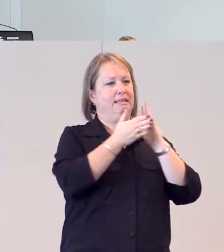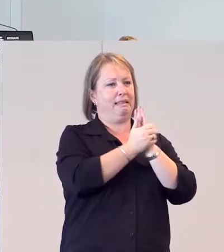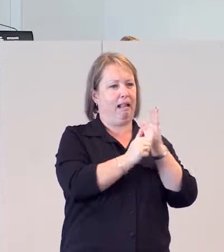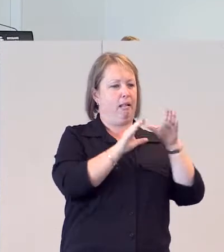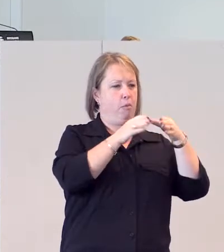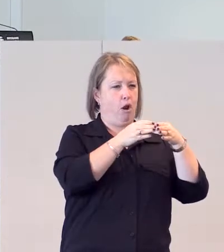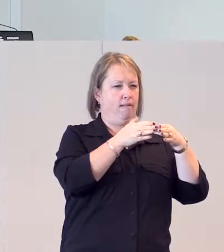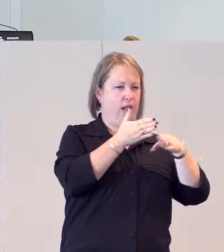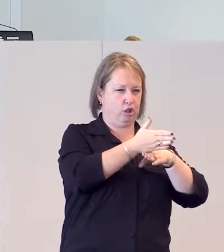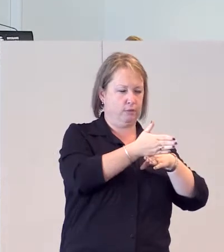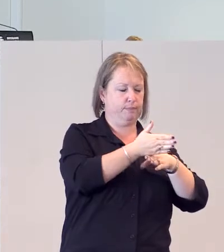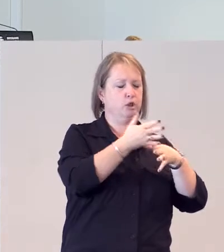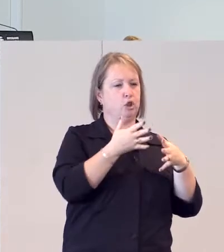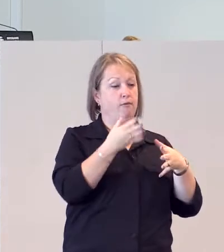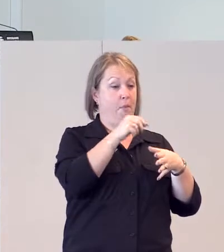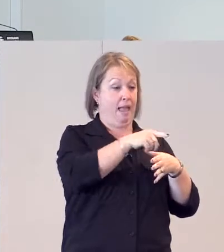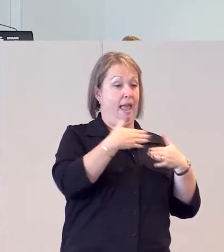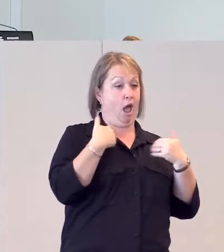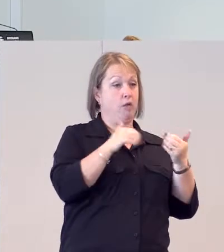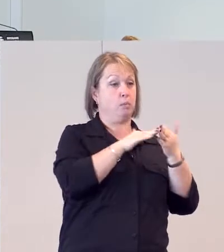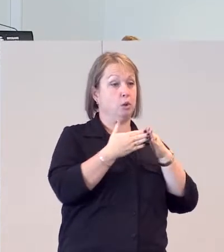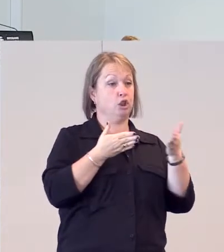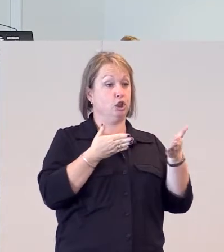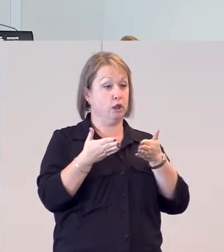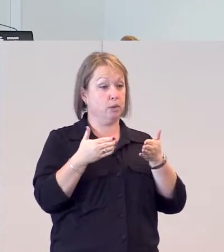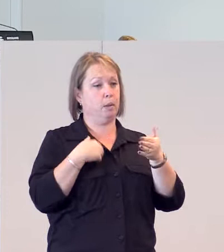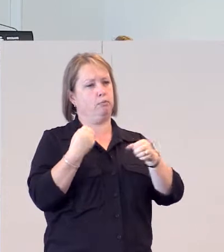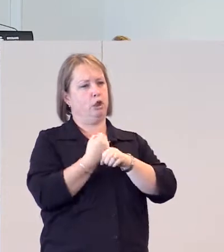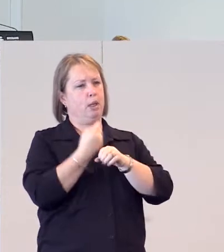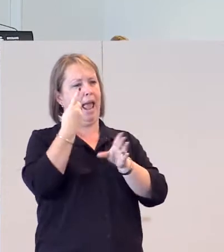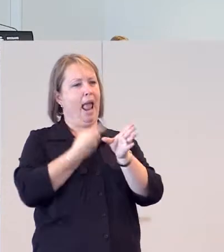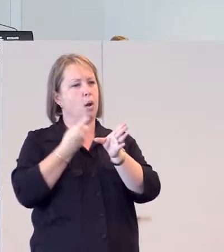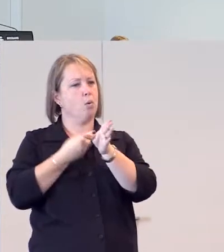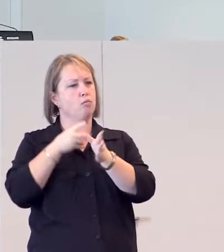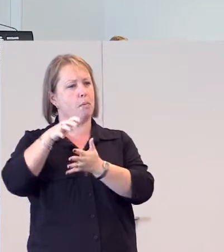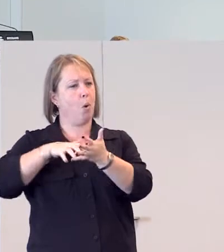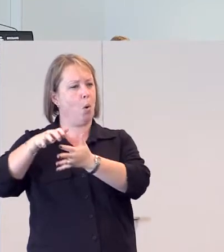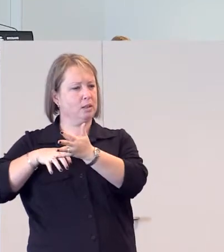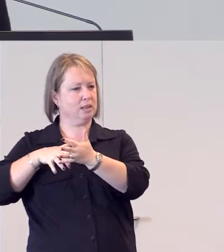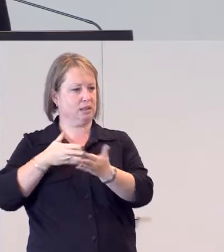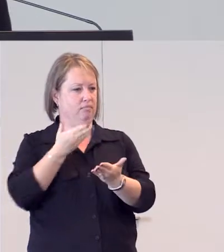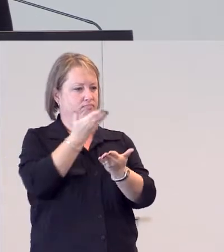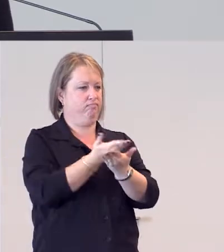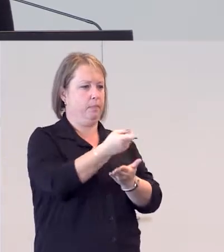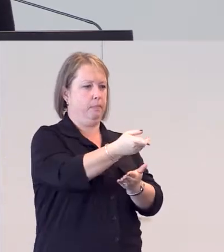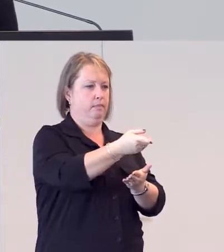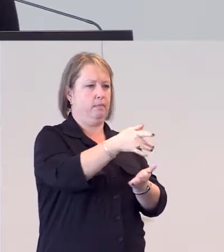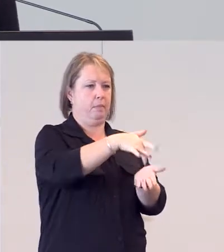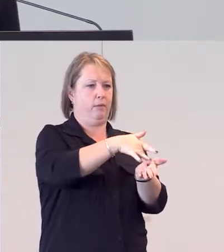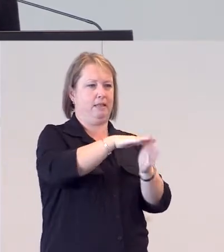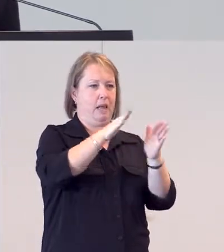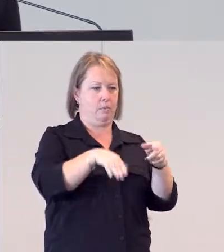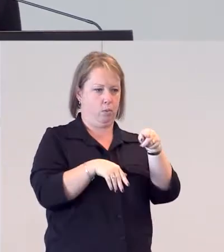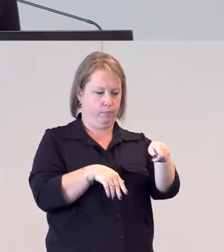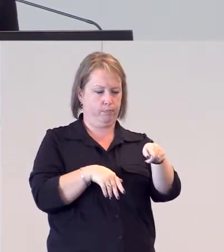So coming out of that, for the Health and Community Services, we produce the annual reports, which are on the middle of your tables, and